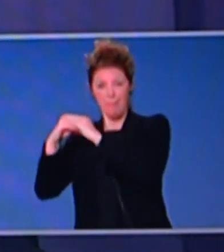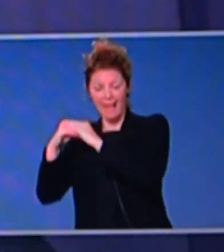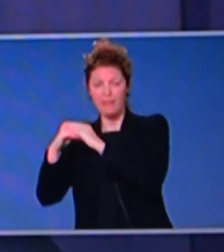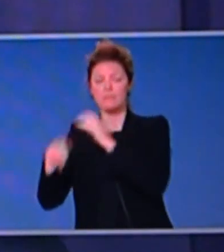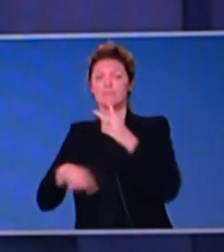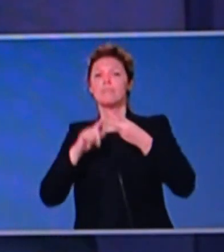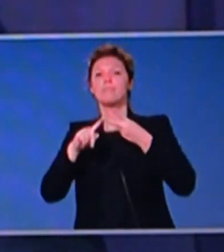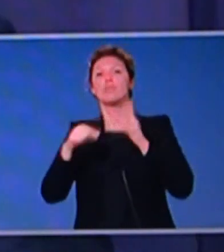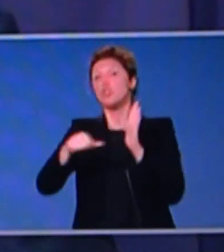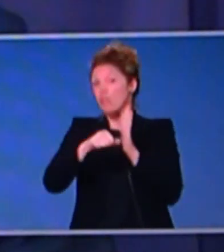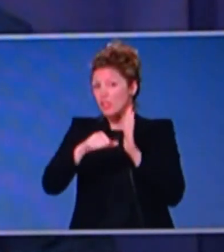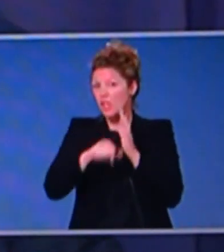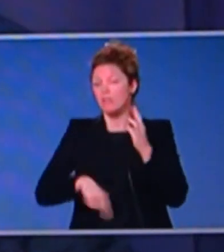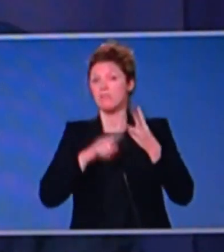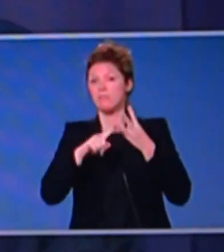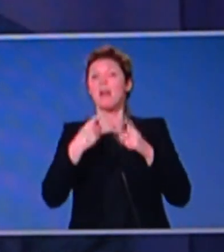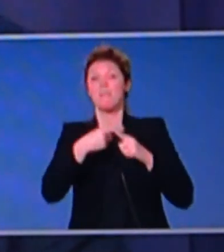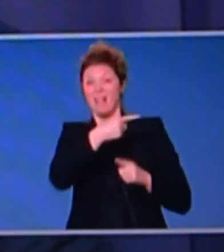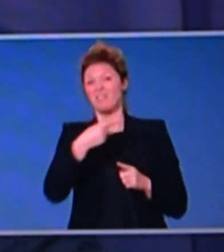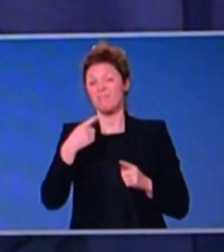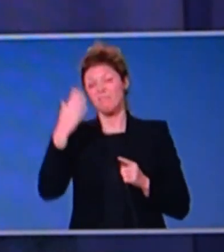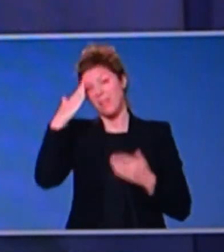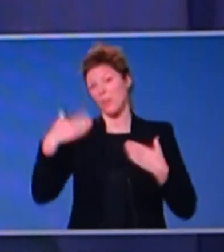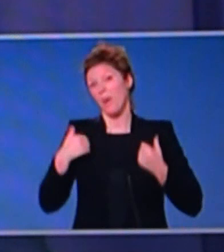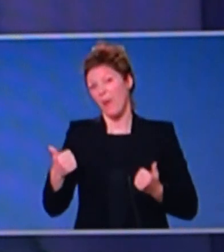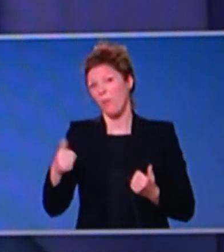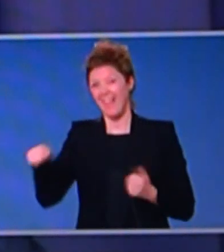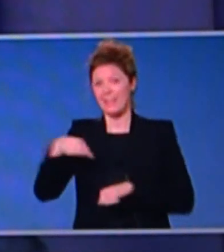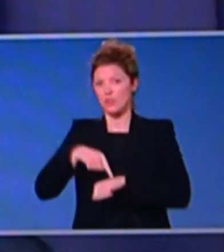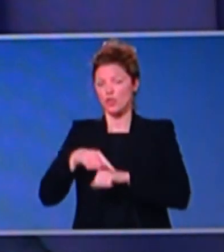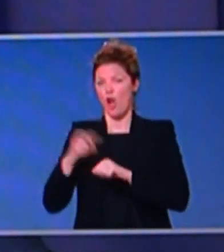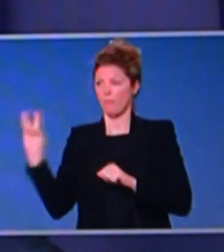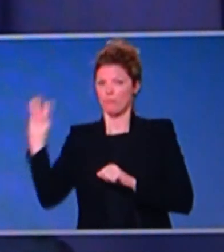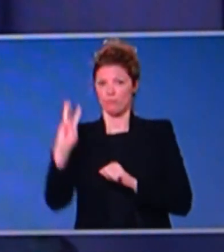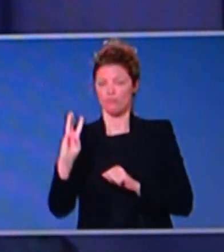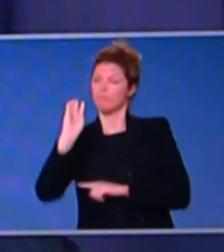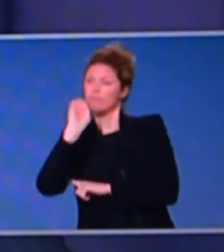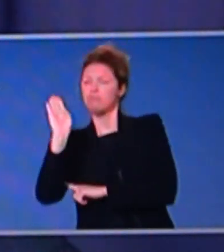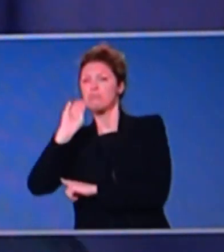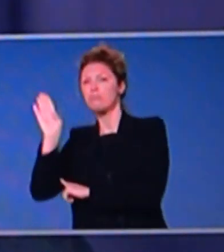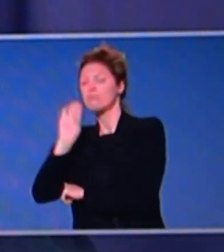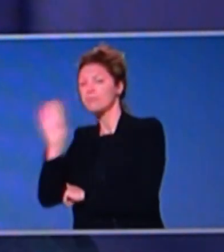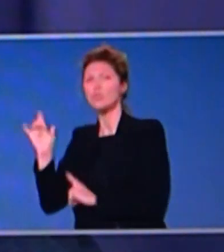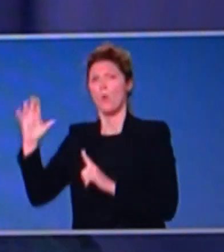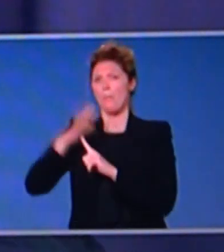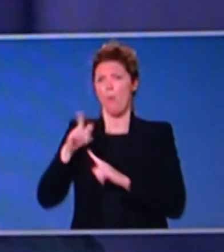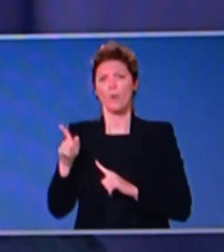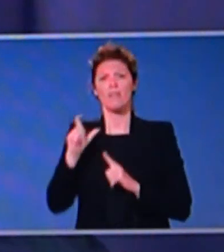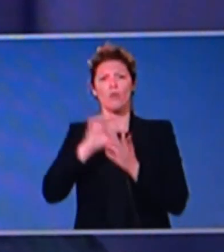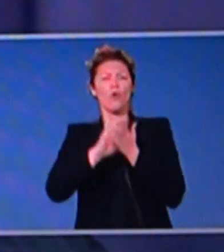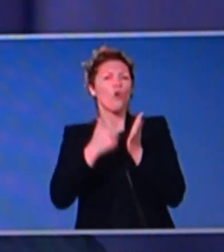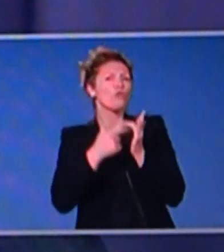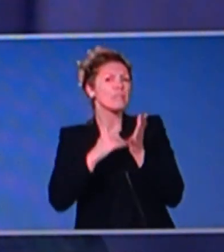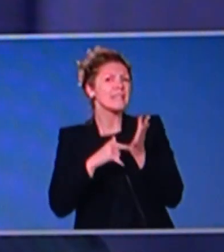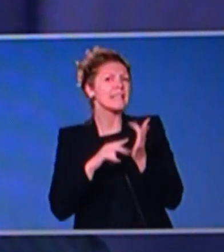Treasury, and Christine Morgan was also there on that day out in Parramatta, and so it'll be important. Christine will be making a presentation to